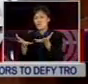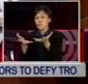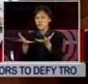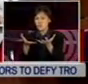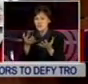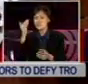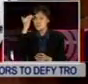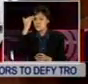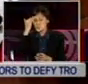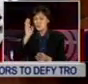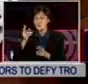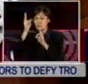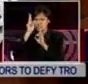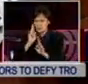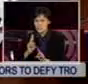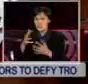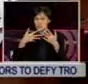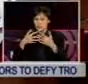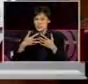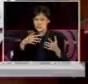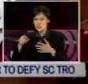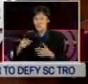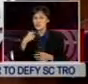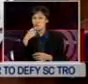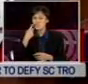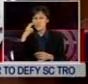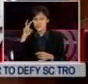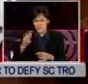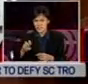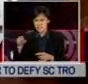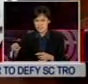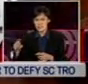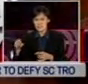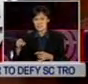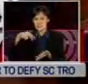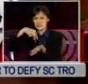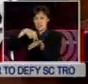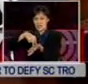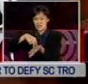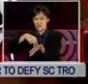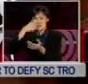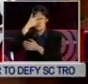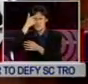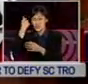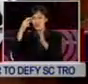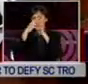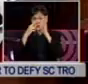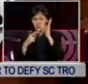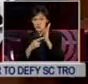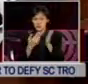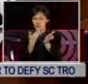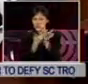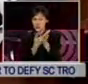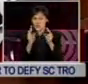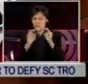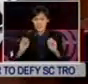That's why I wanted to know, Your Honor, whether this whose witness is the witness on the stand. Because under our rules of evidence, it is very